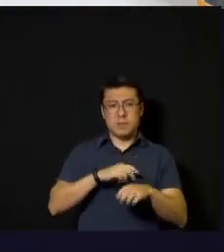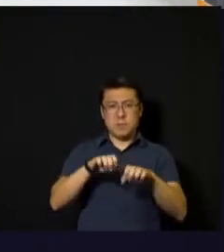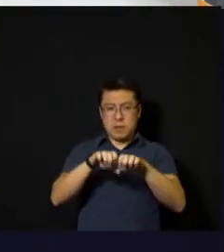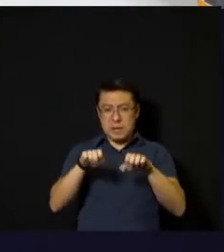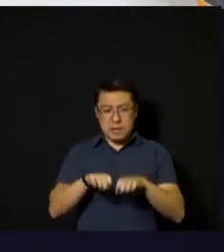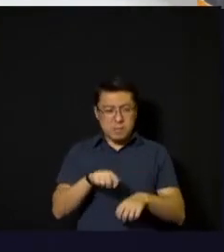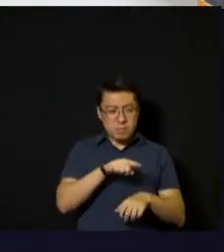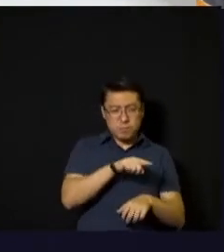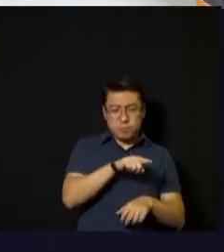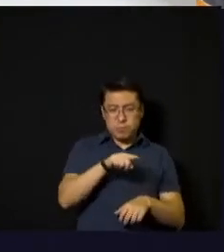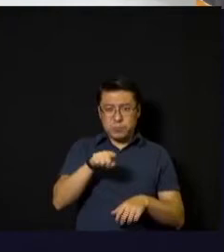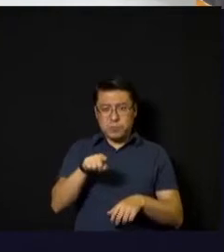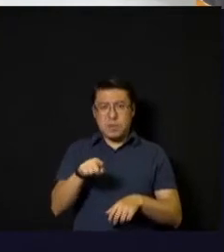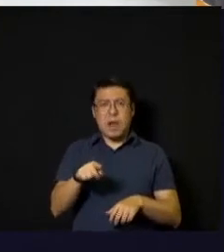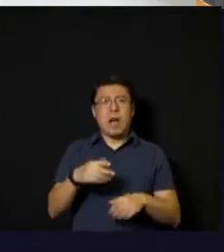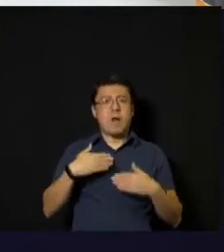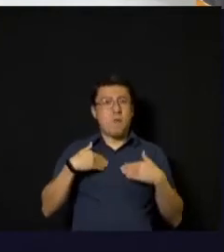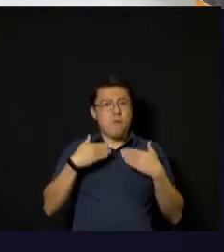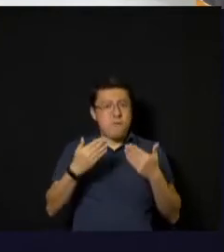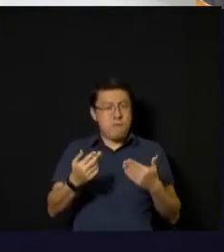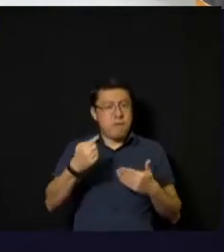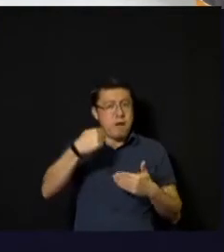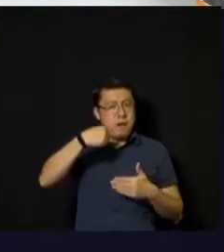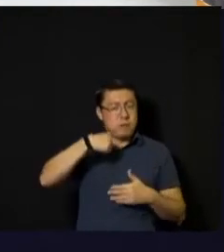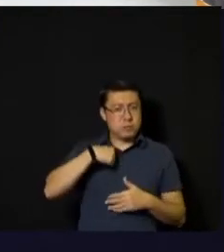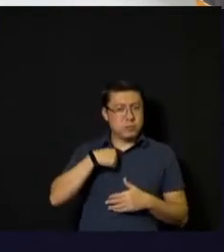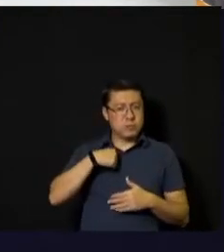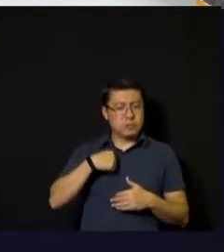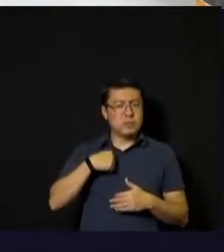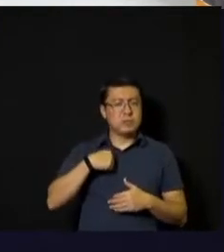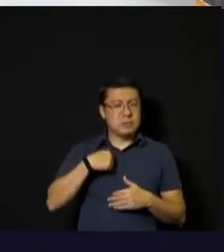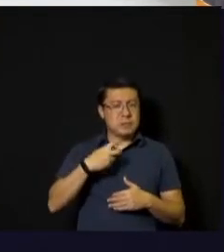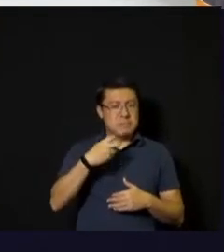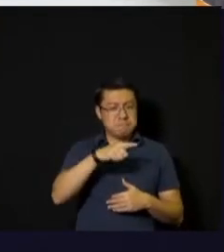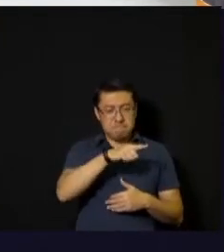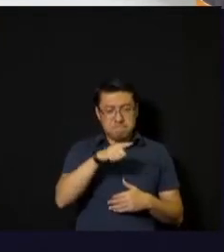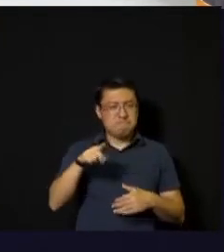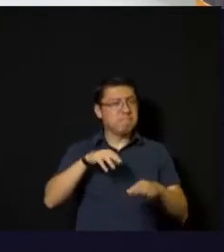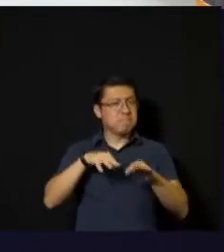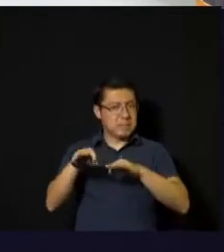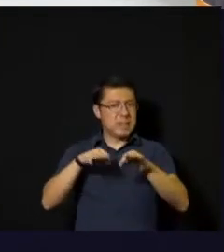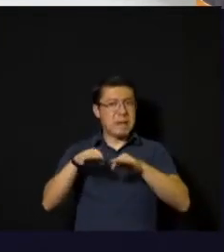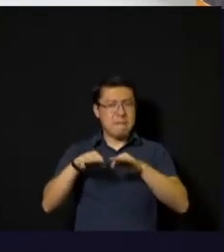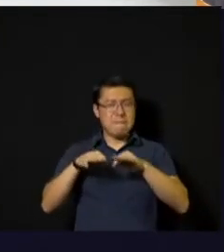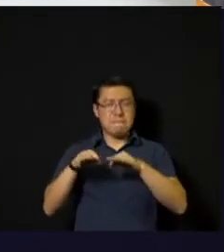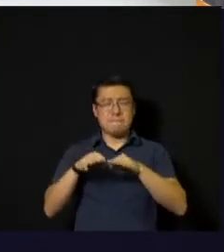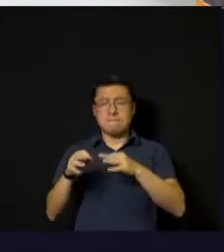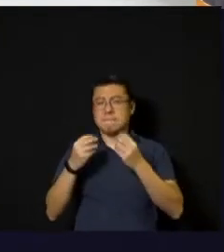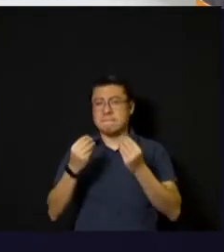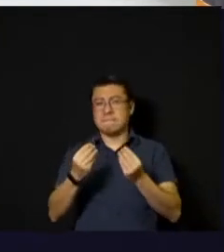that has trusted in us, that has been faithful, a really working group